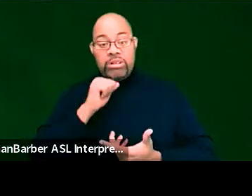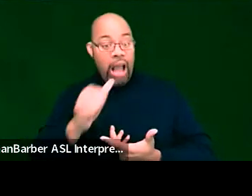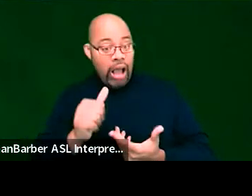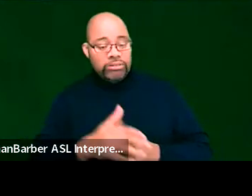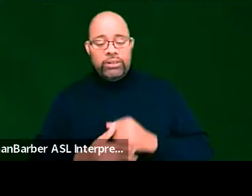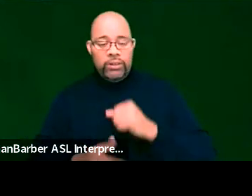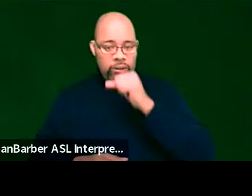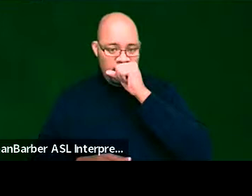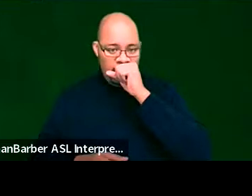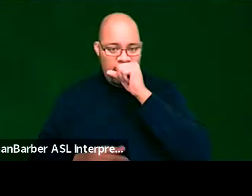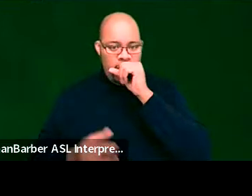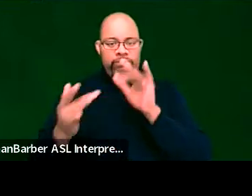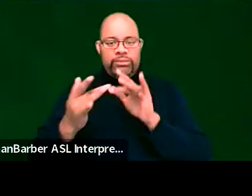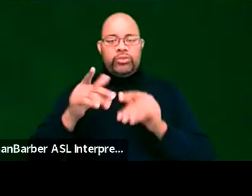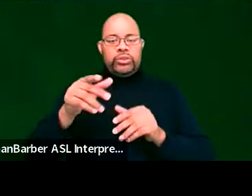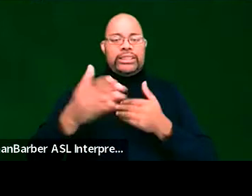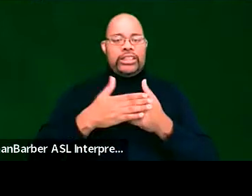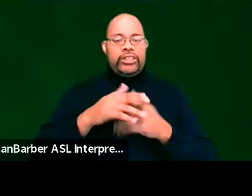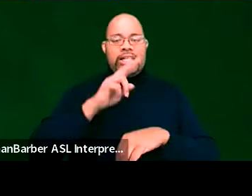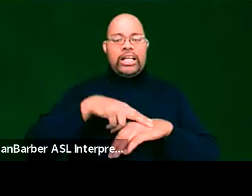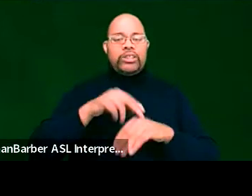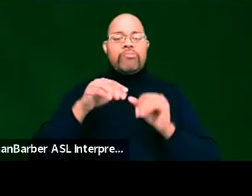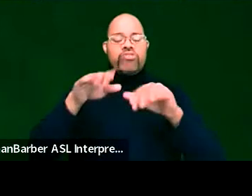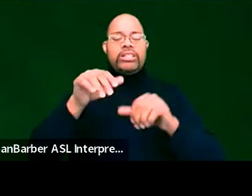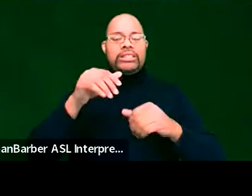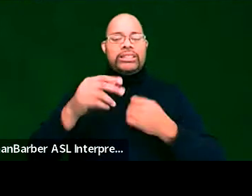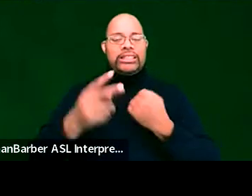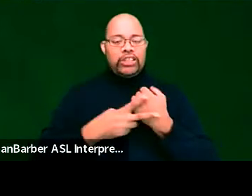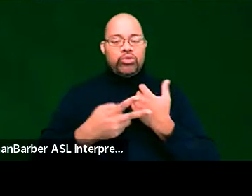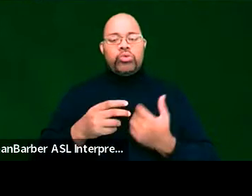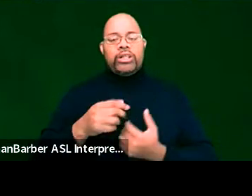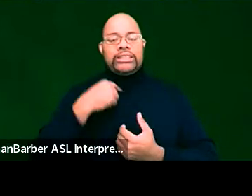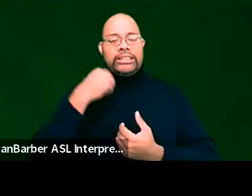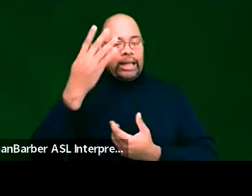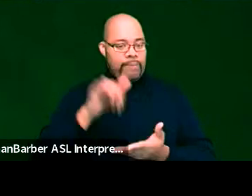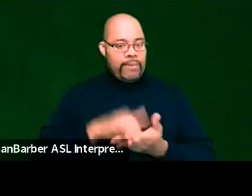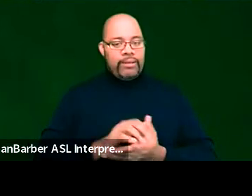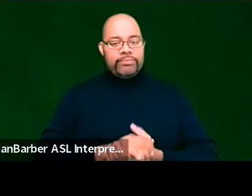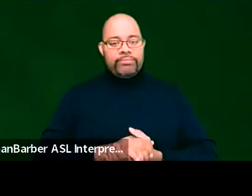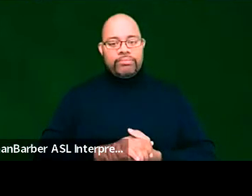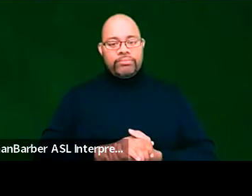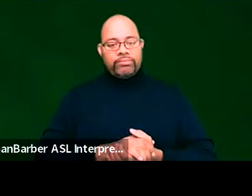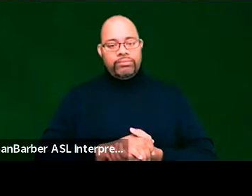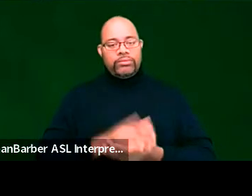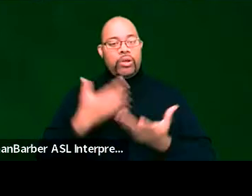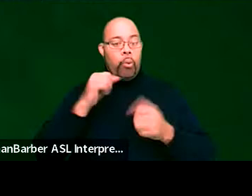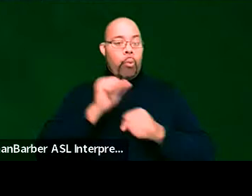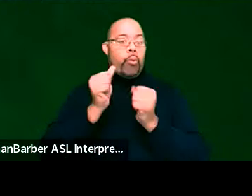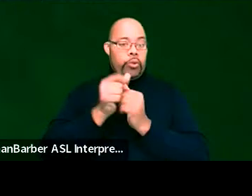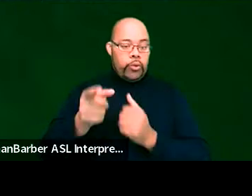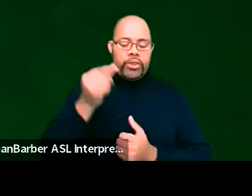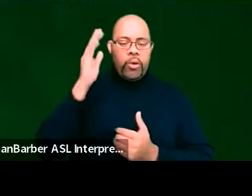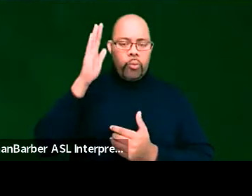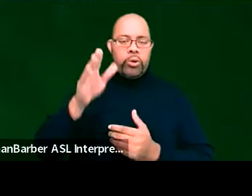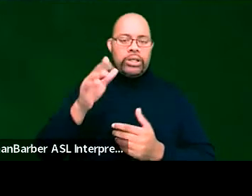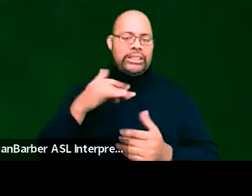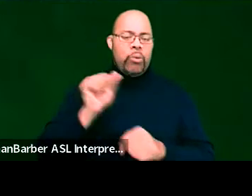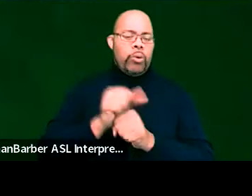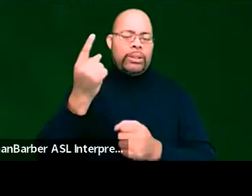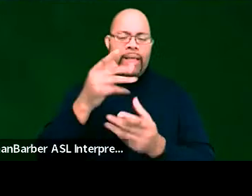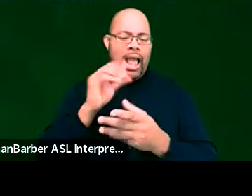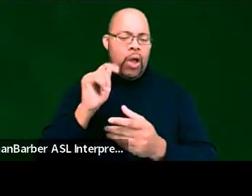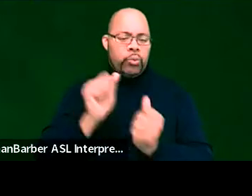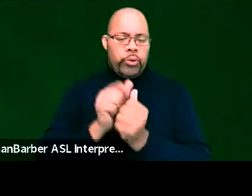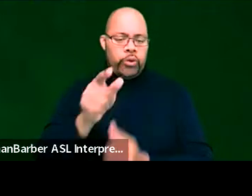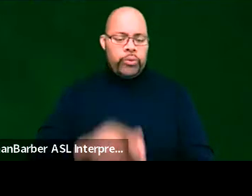contact your nearest National Marine Sanctuary and tell them I want to work with you. And they will usually work something out.